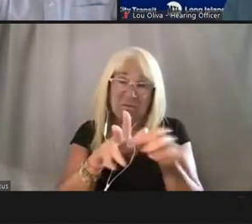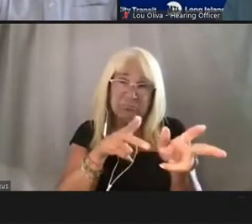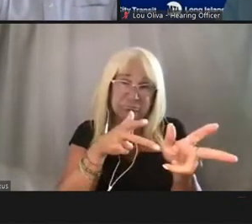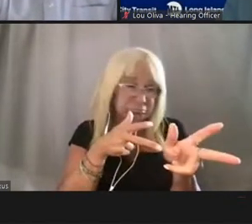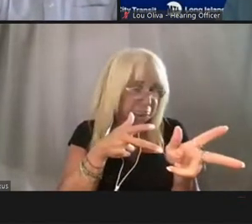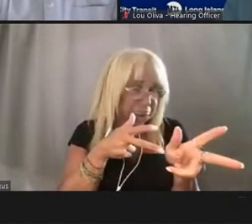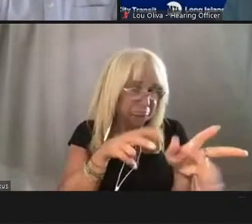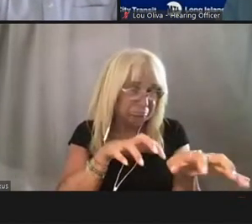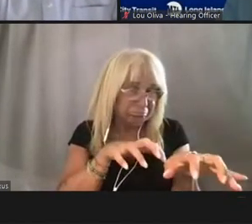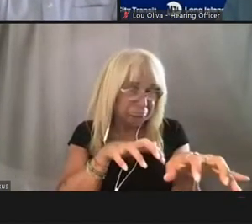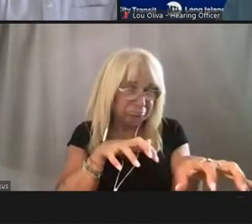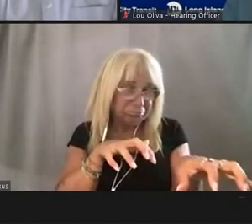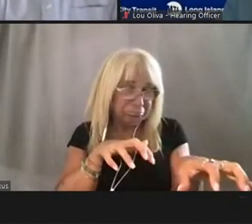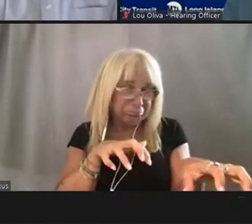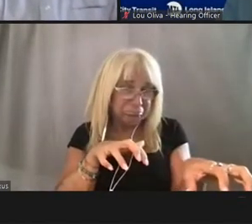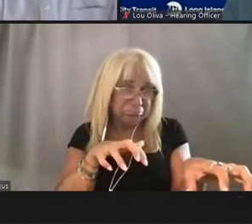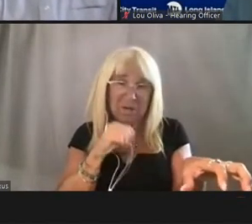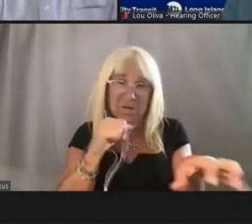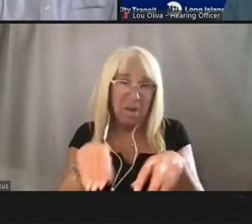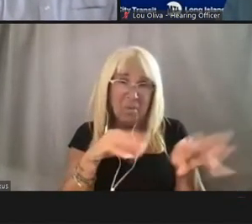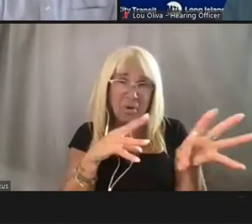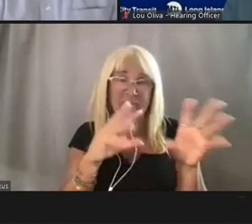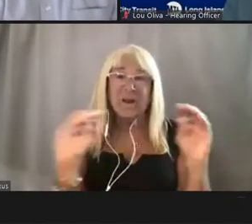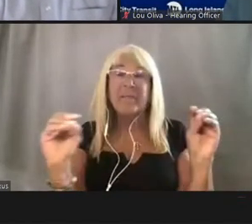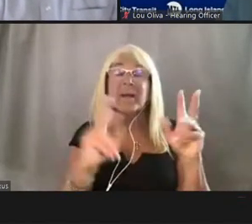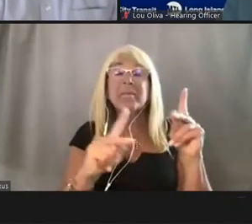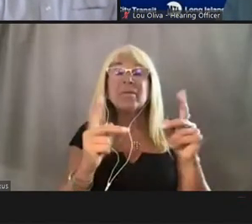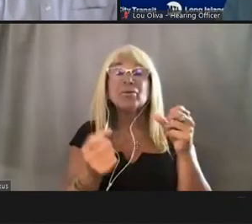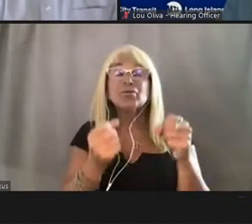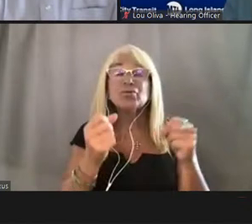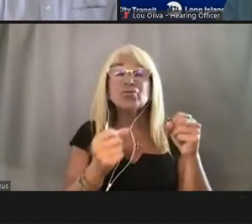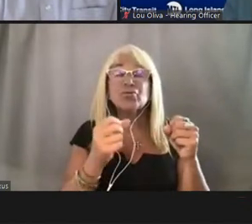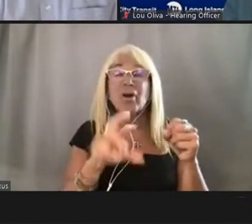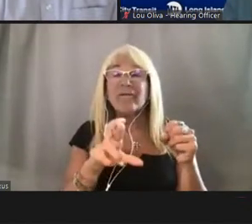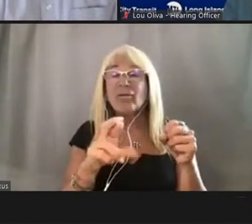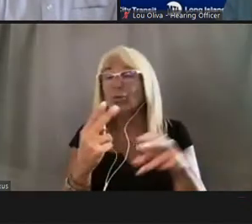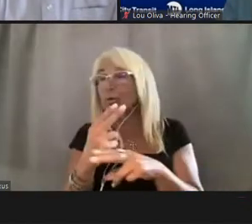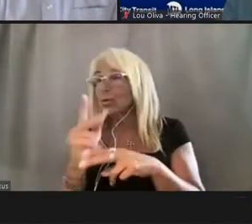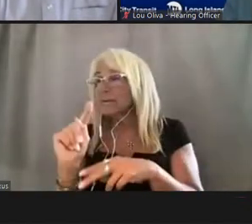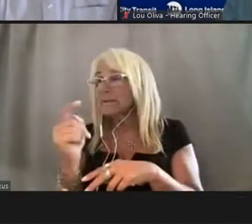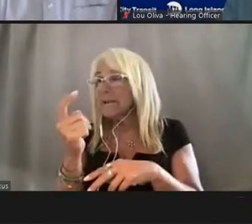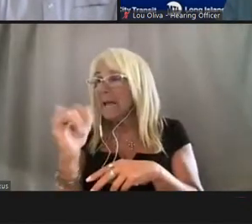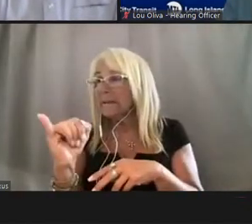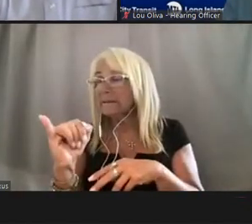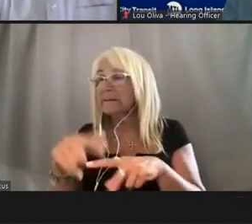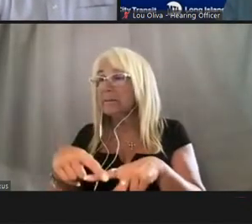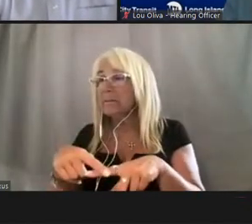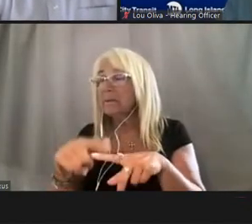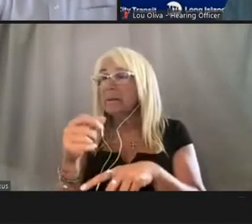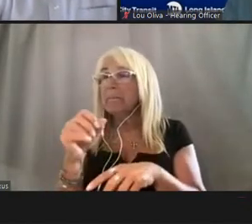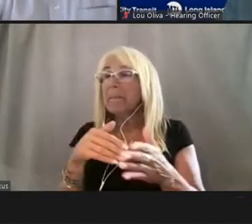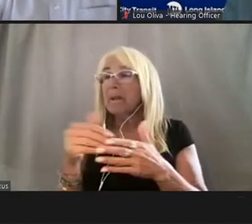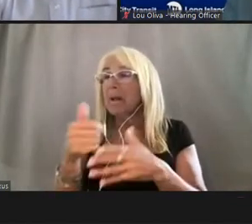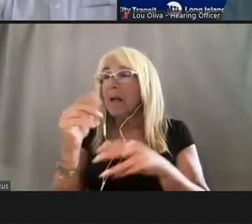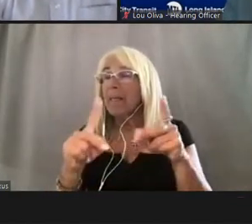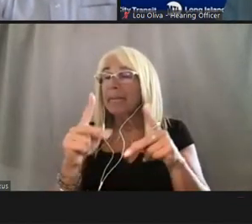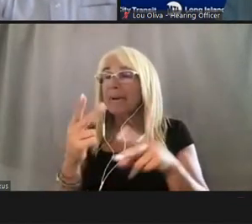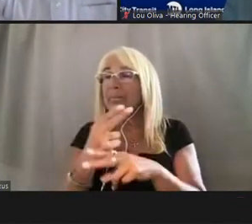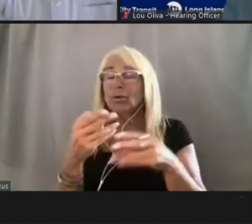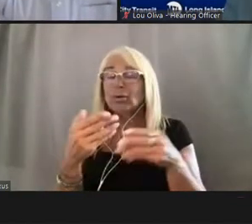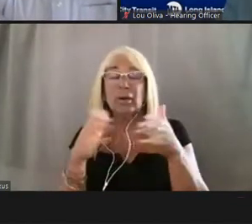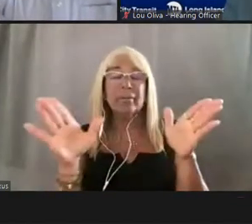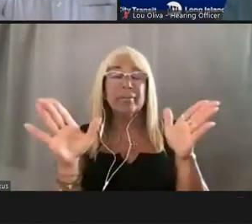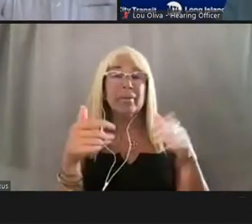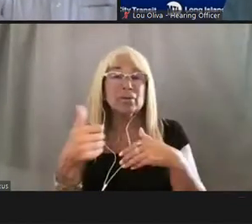people who drive or take taxis are completely dependent on millions of other people taking public transportation number two